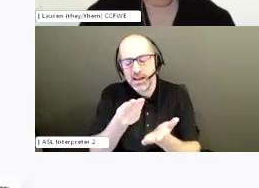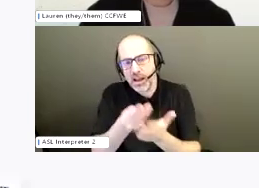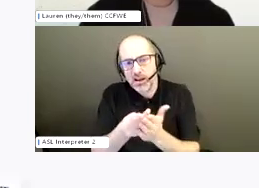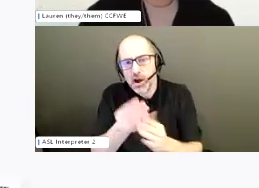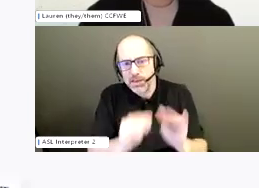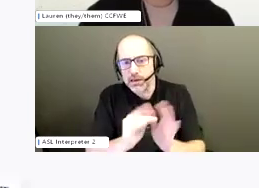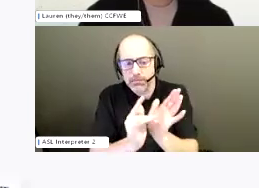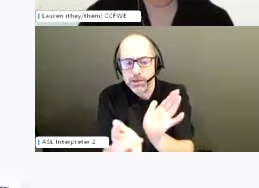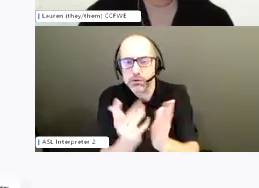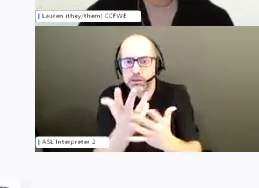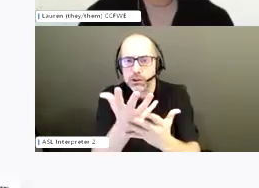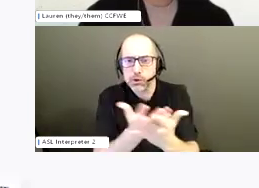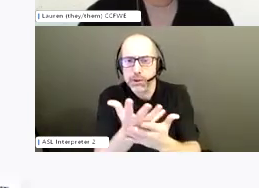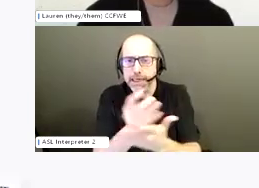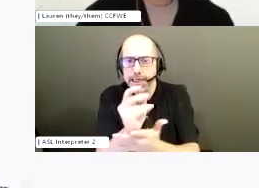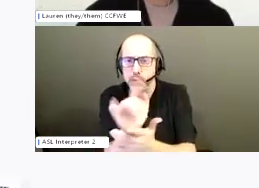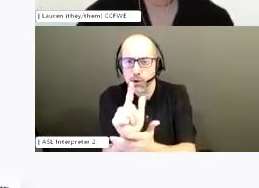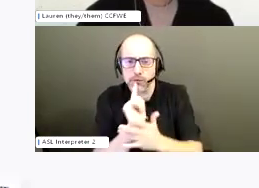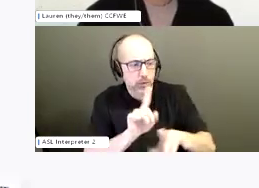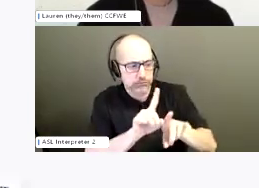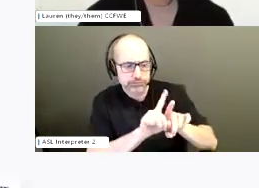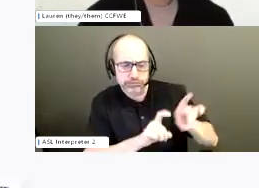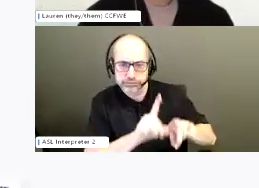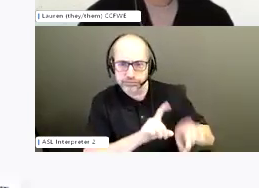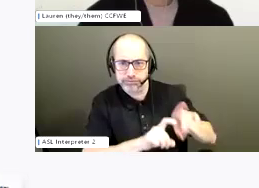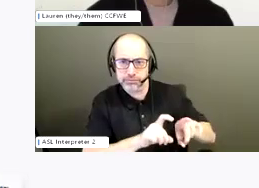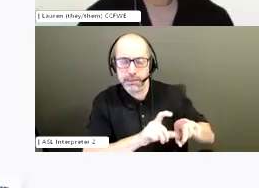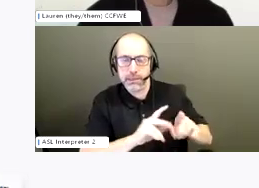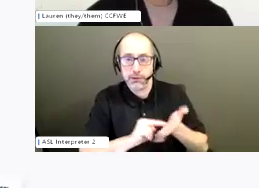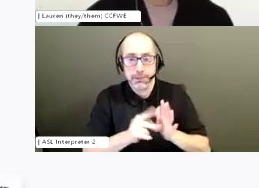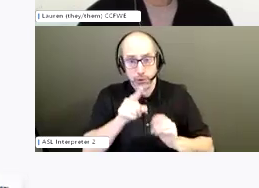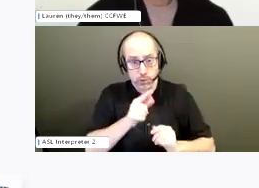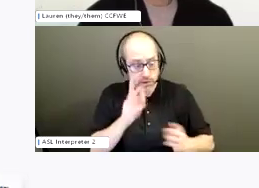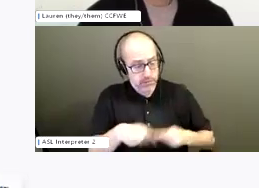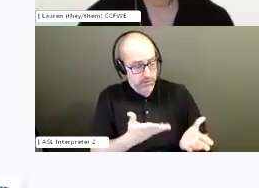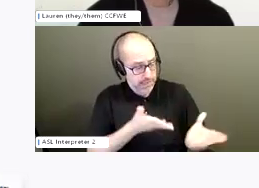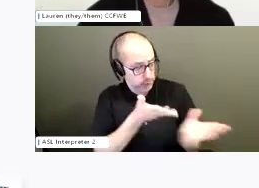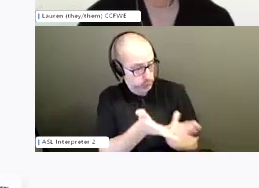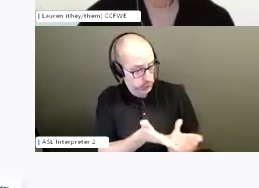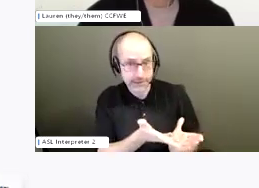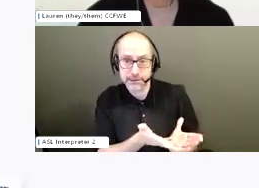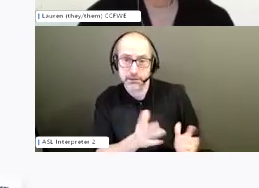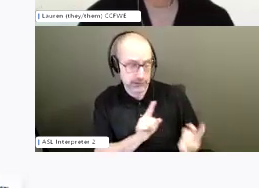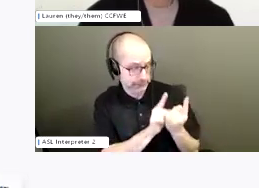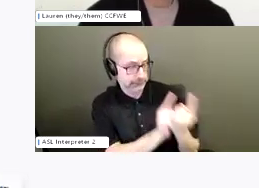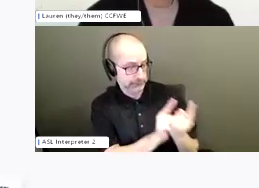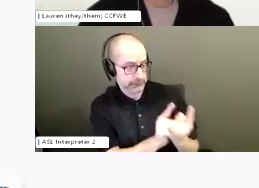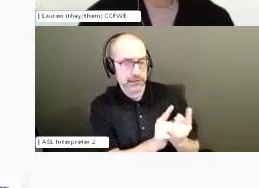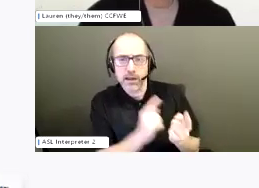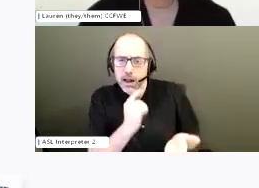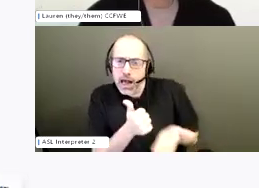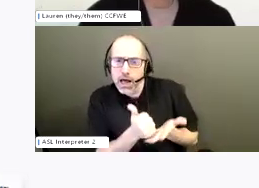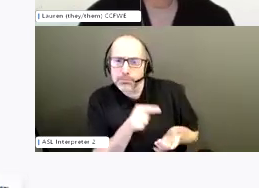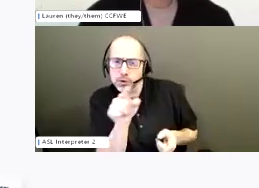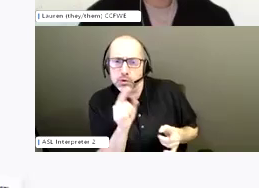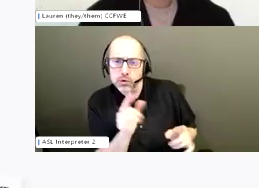is a toolkit for service providers. So this provides service providers with tools to identify and understand survivors' experiences